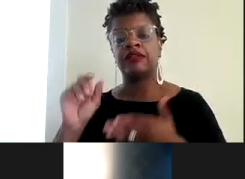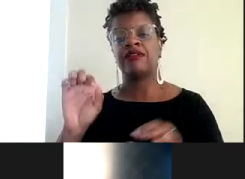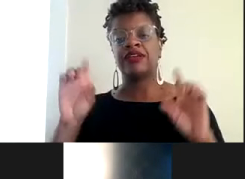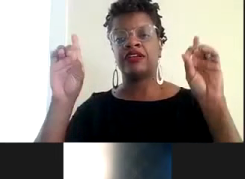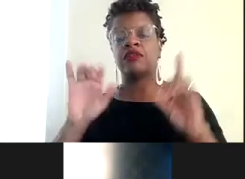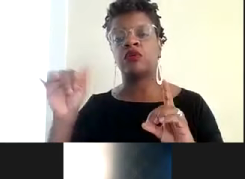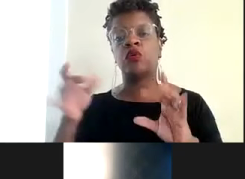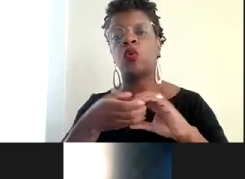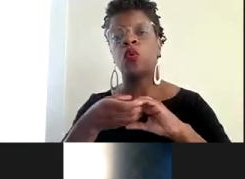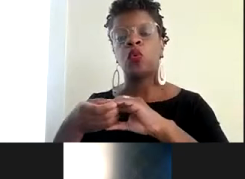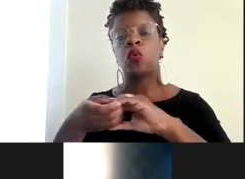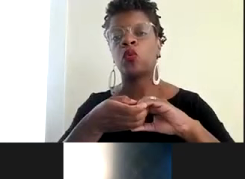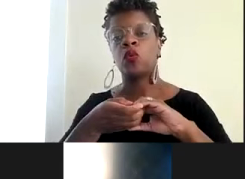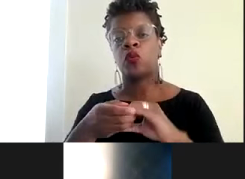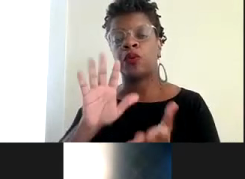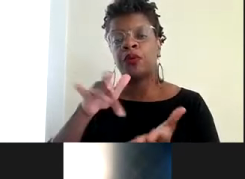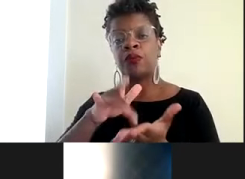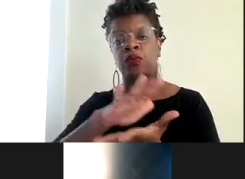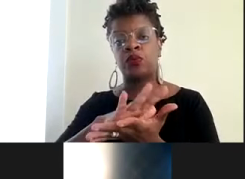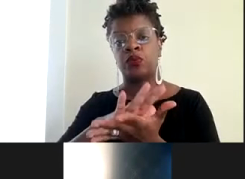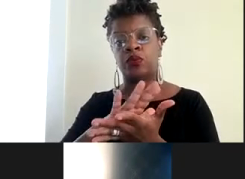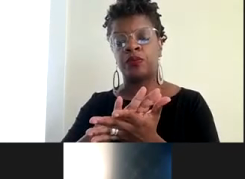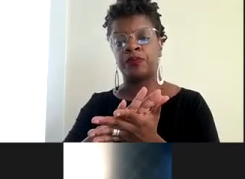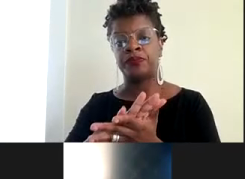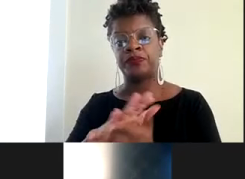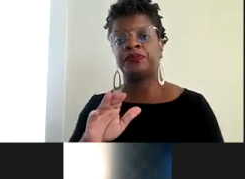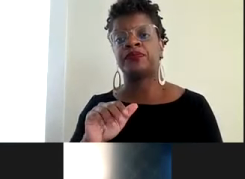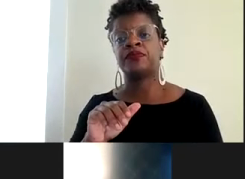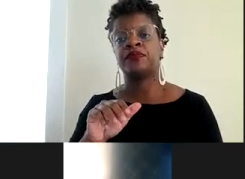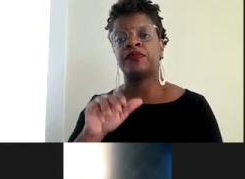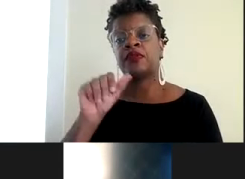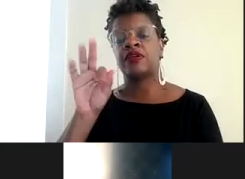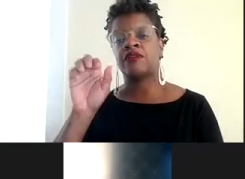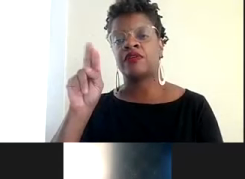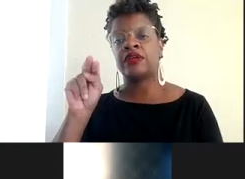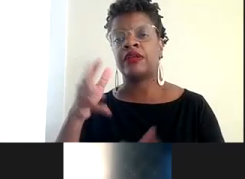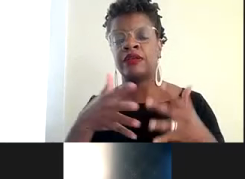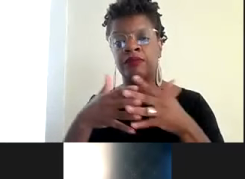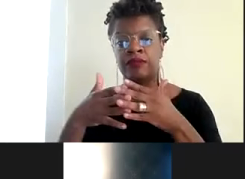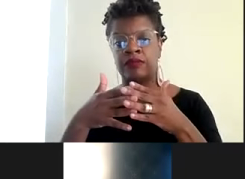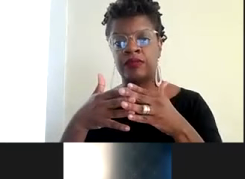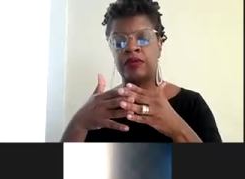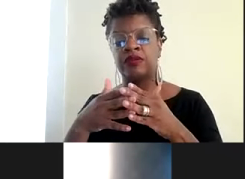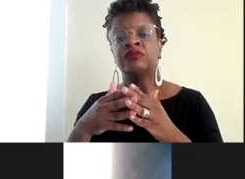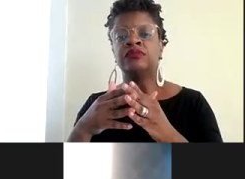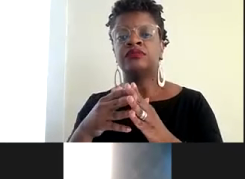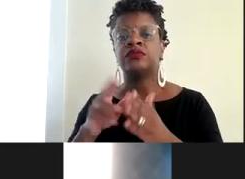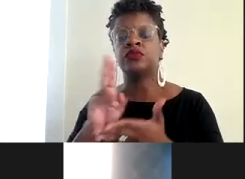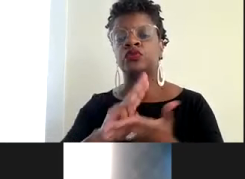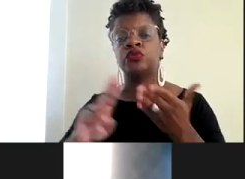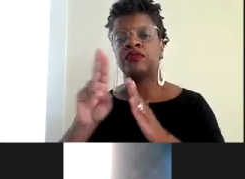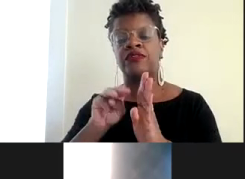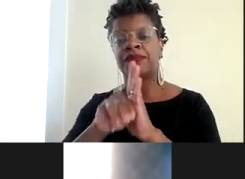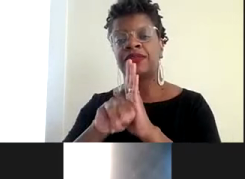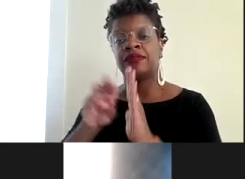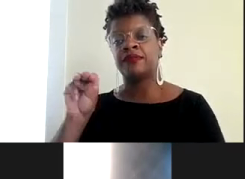and coordinator of the middle school cohort of the African American Male Academy at the University of Memphis. Dr. Wright teaches